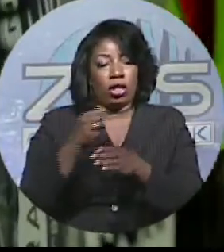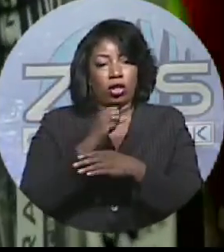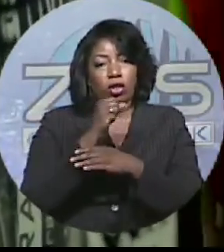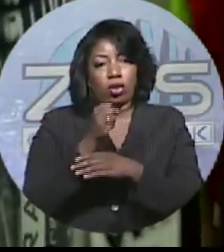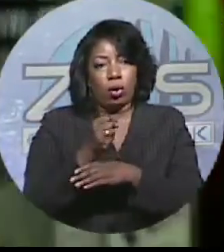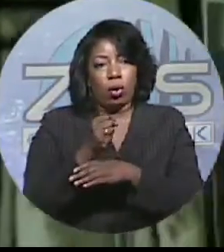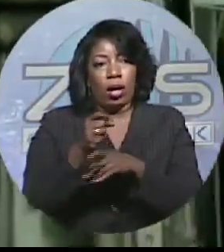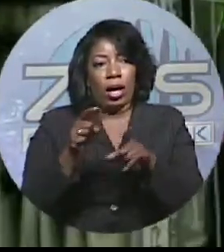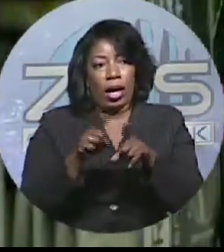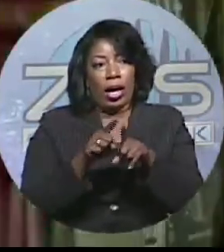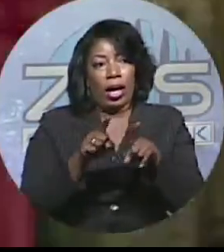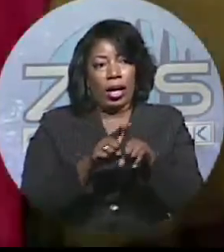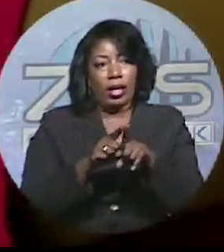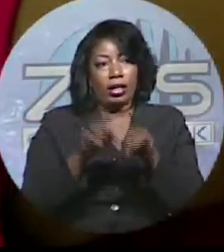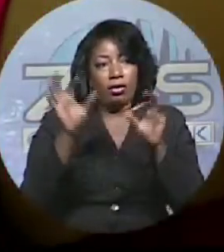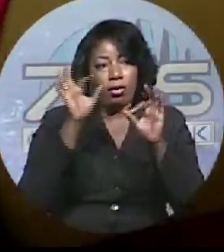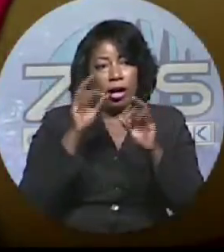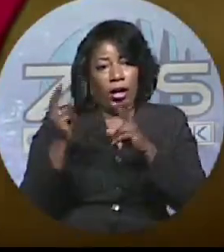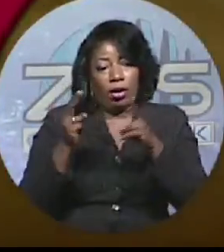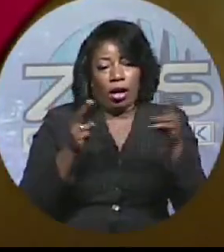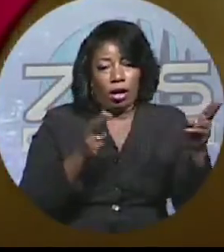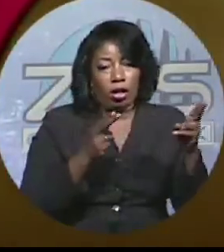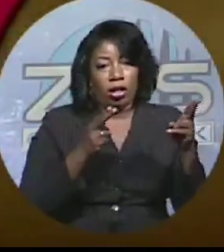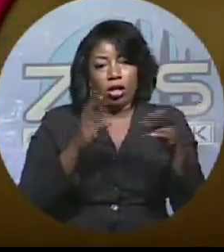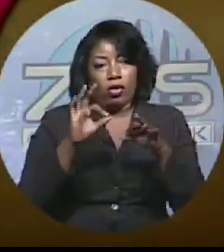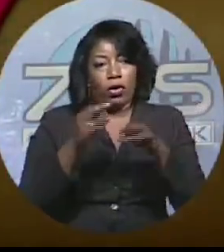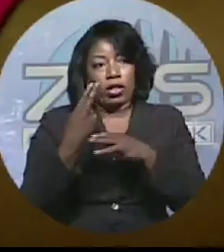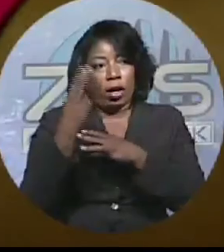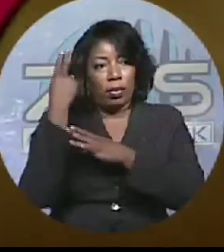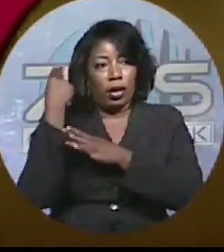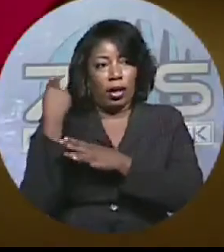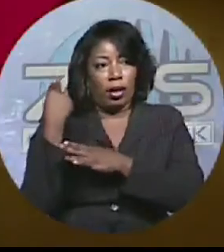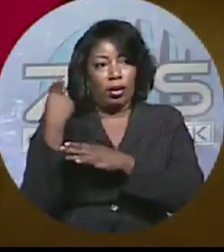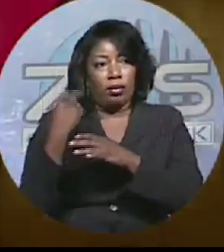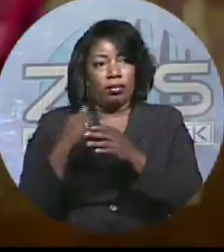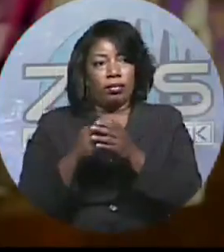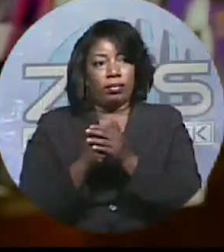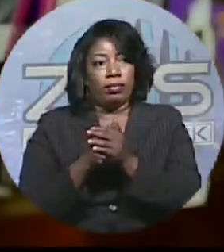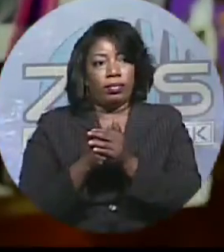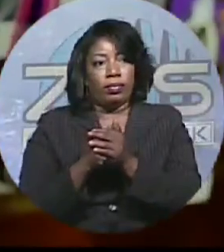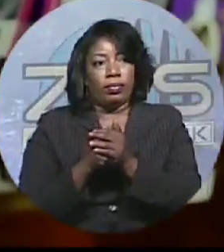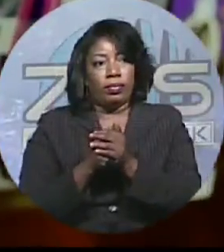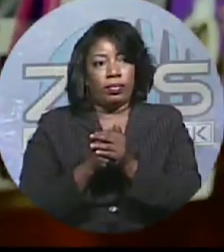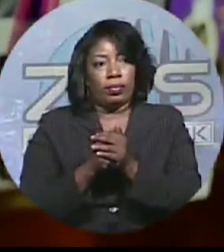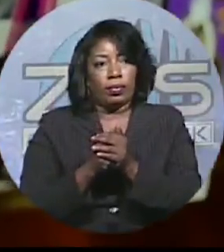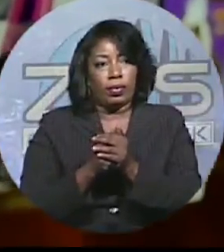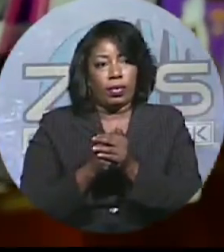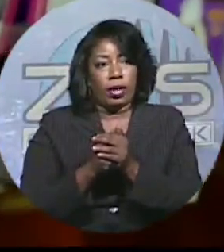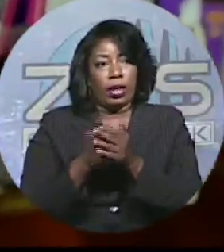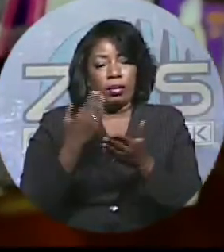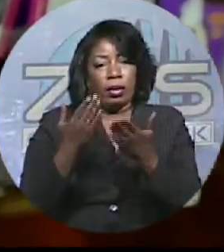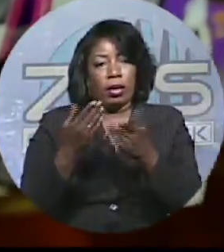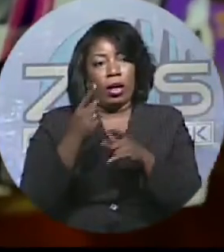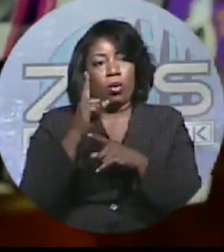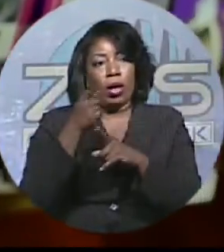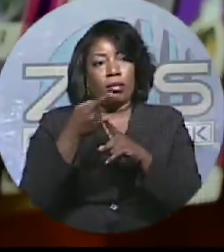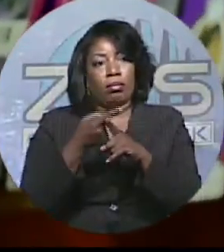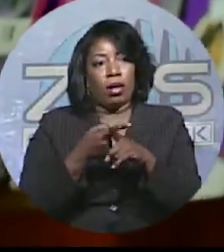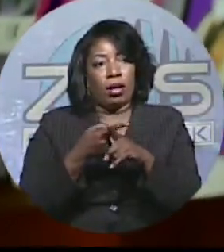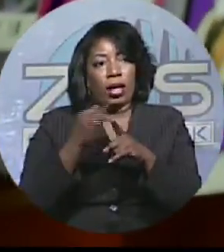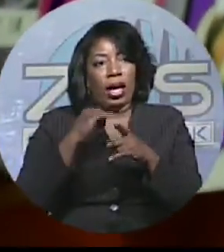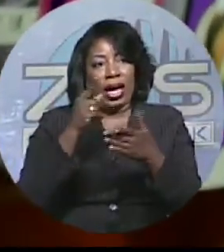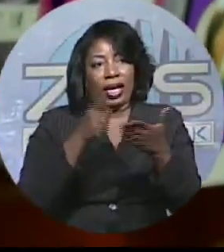sure as the Friday rush for a beauty fix, unlike a previous service provider. But I think like a month after, I canceled